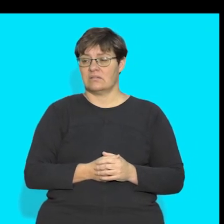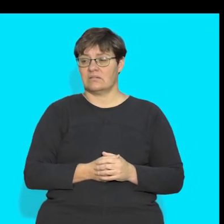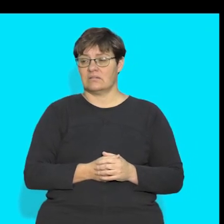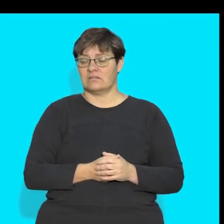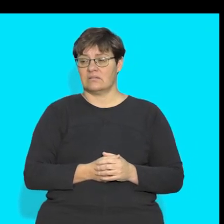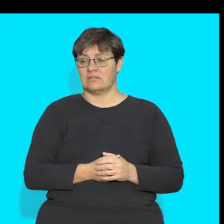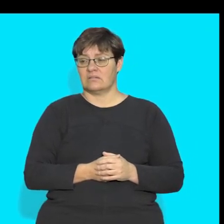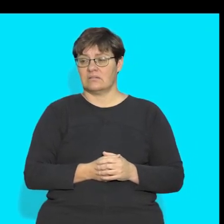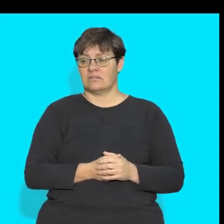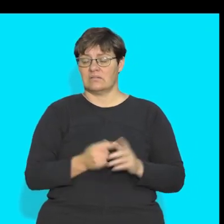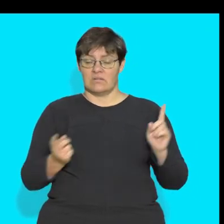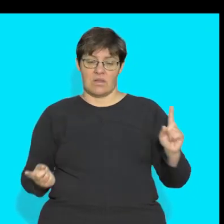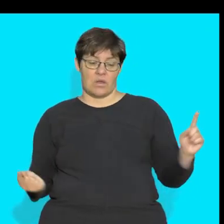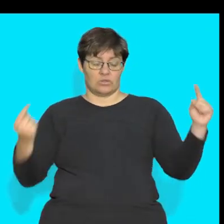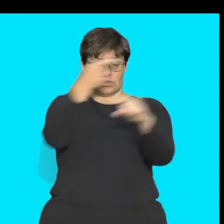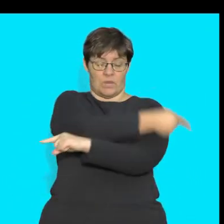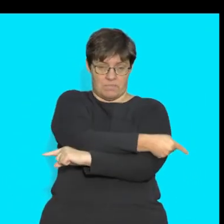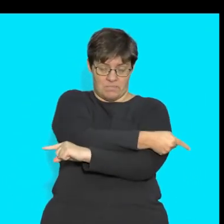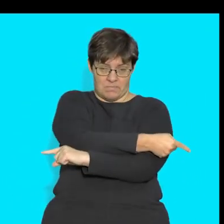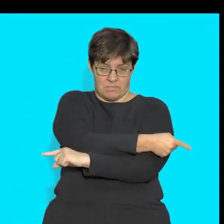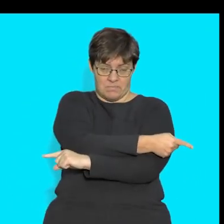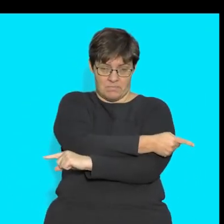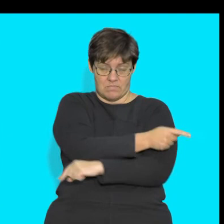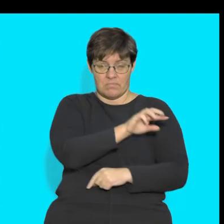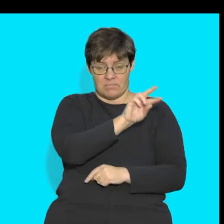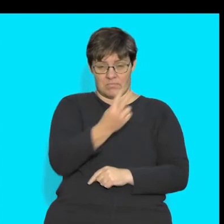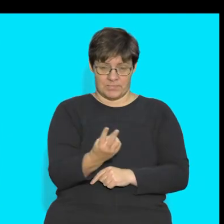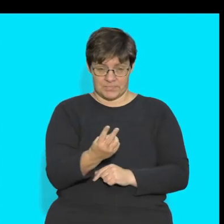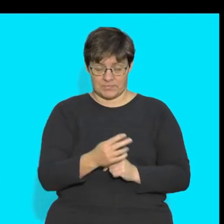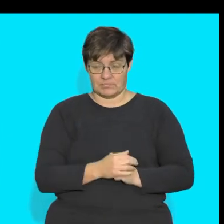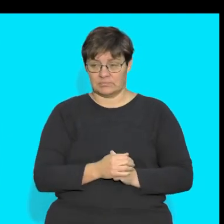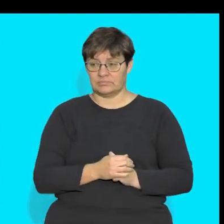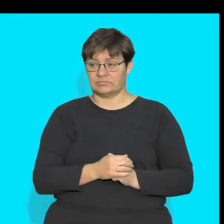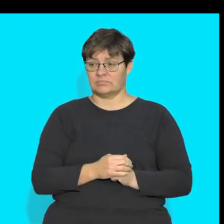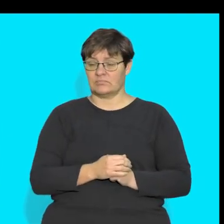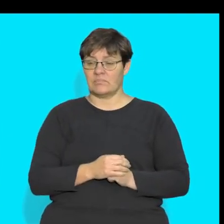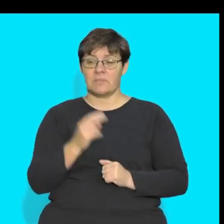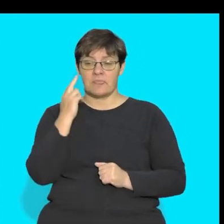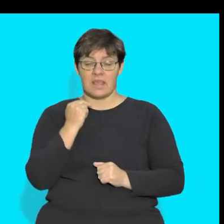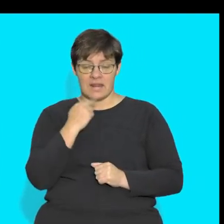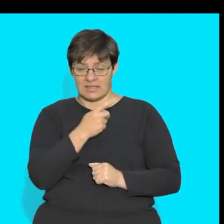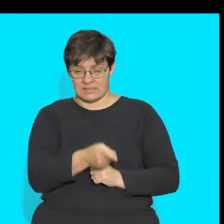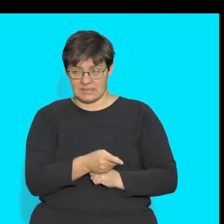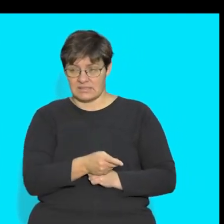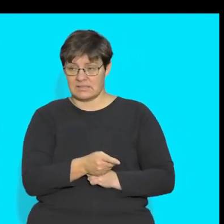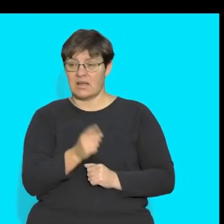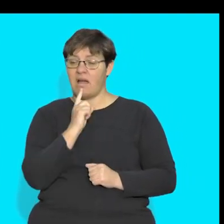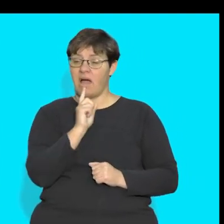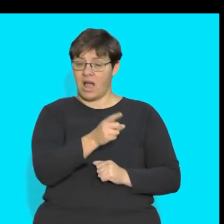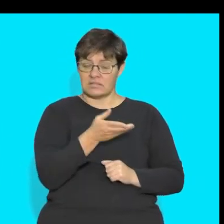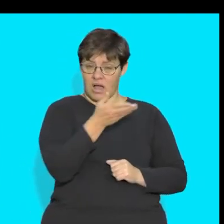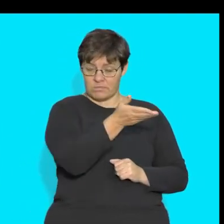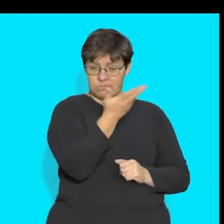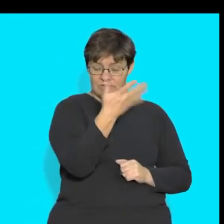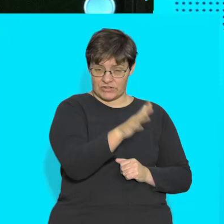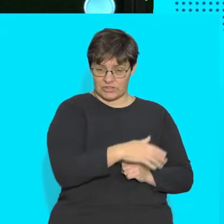So those two are going to swap places on my calculator. Okay, so the nice thing is doing this, that